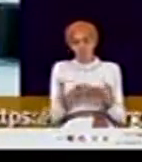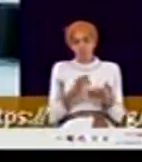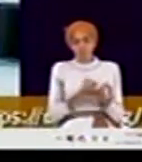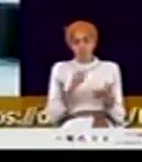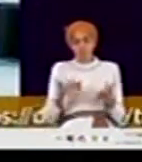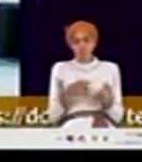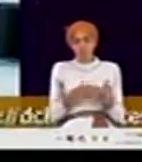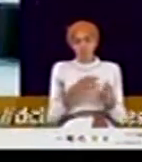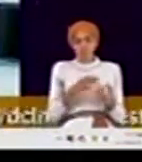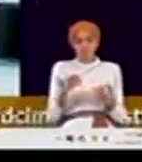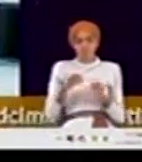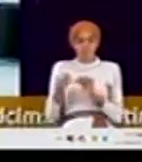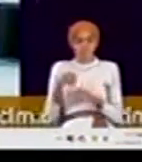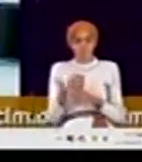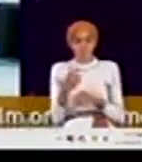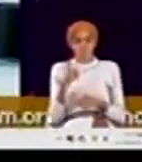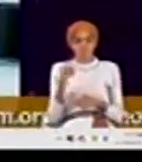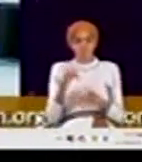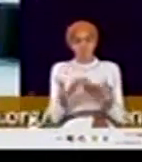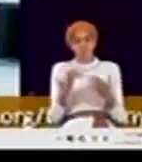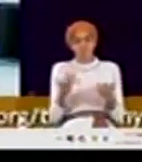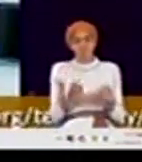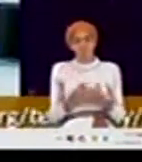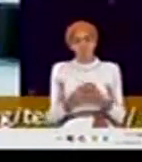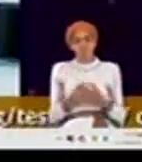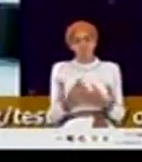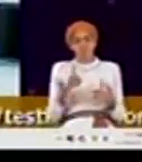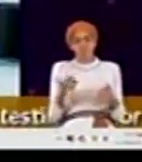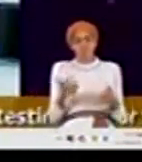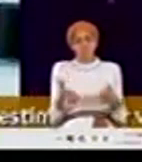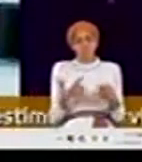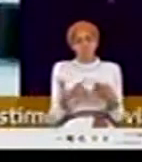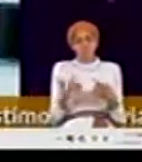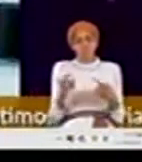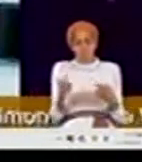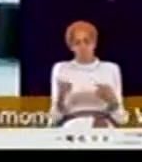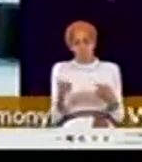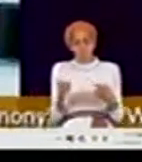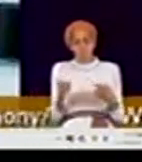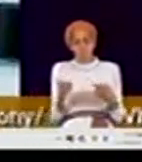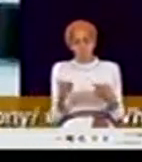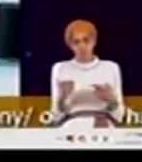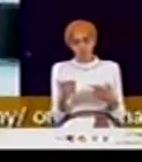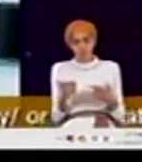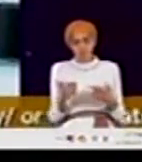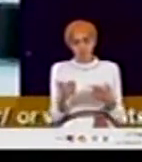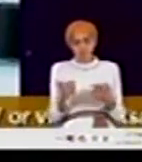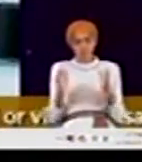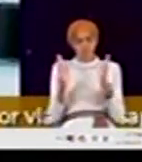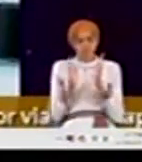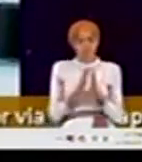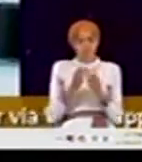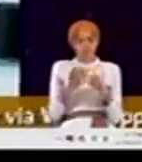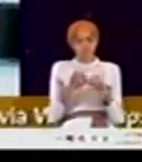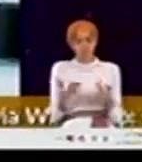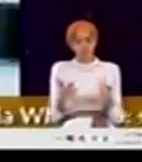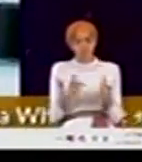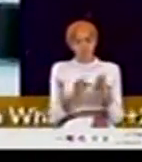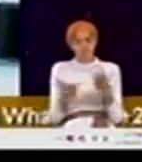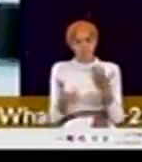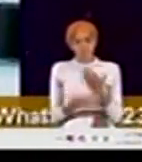Lord now the pastor when I went to the pastor or when I my Pastor fin the program he told